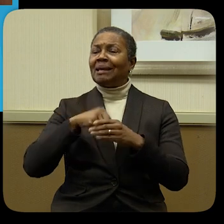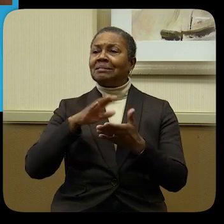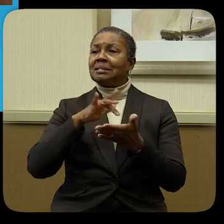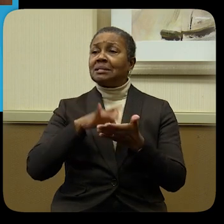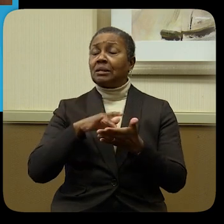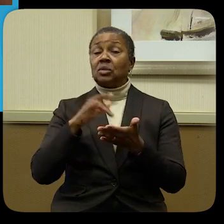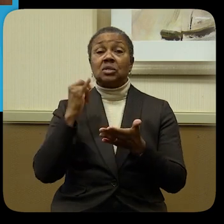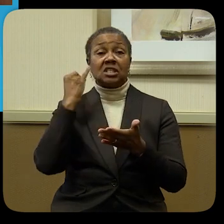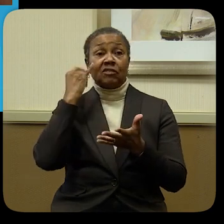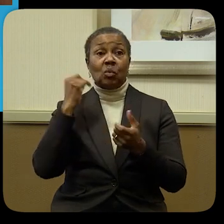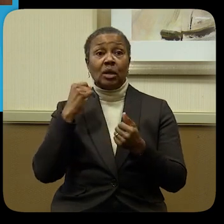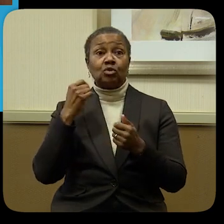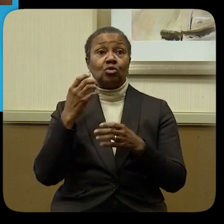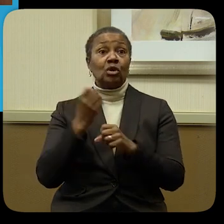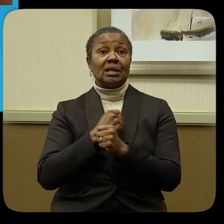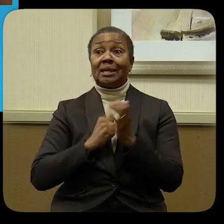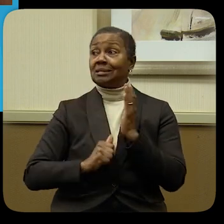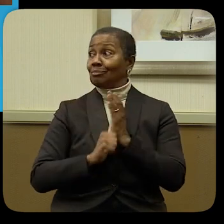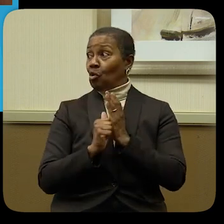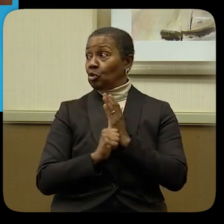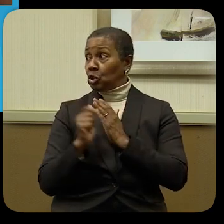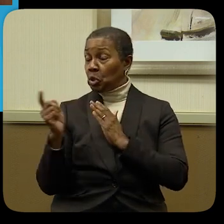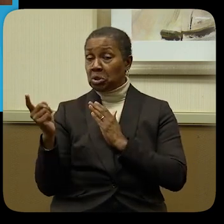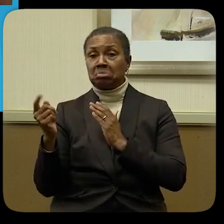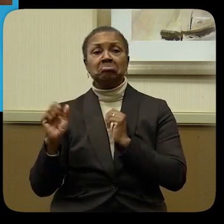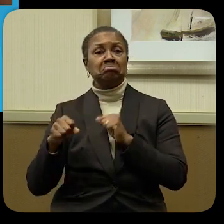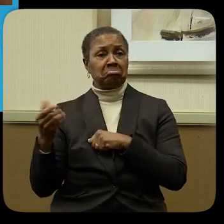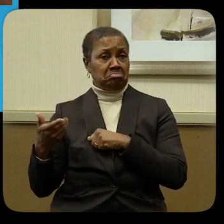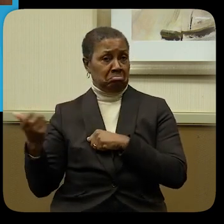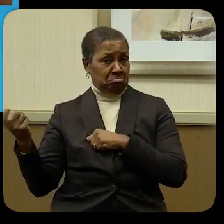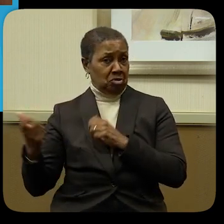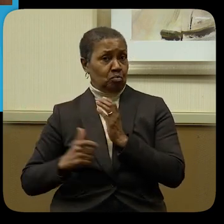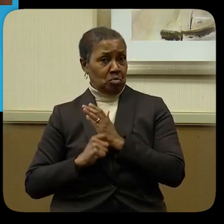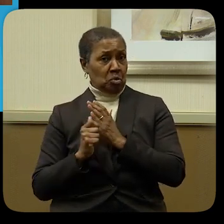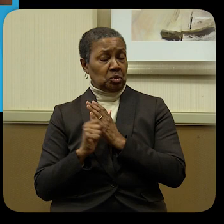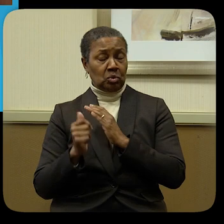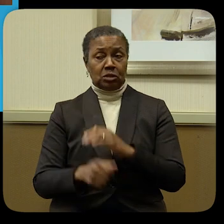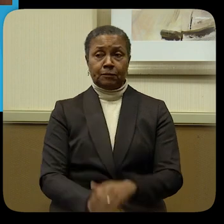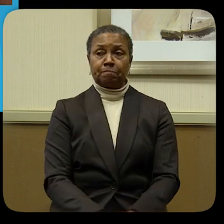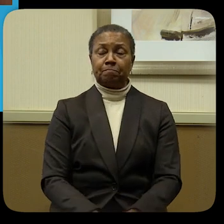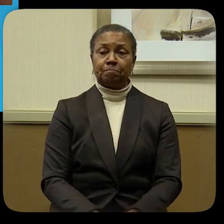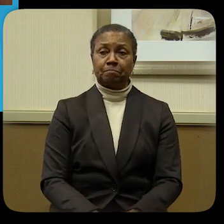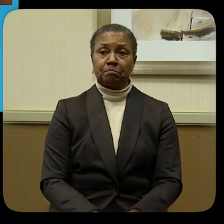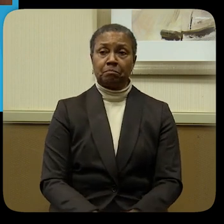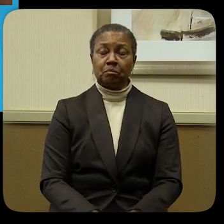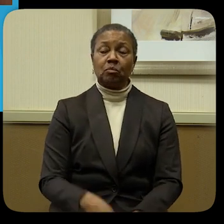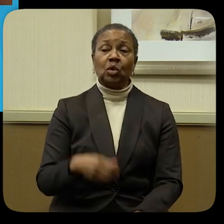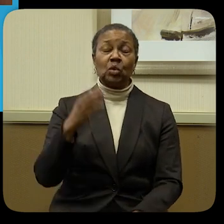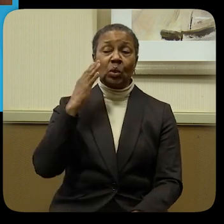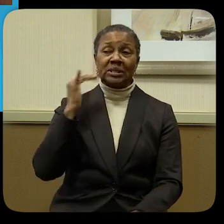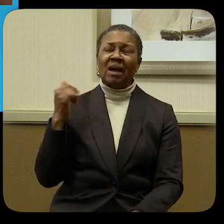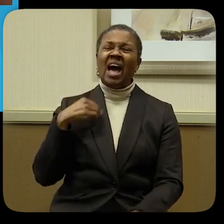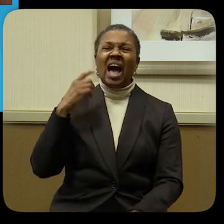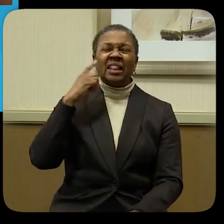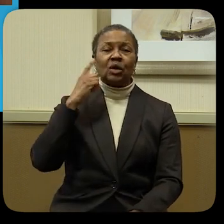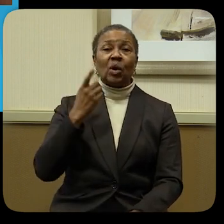grab any brochures from, you're welcome to do that. So knowing that exists, because I